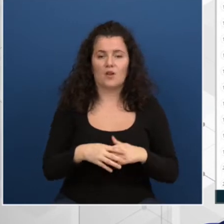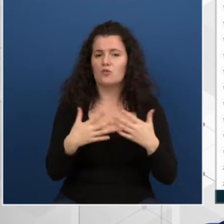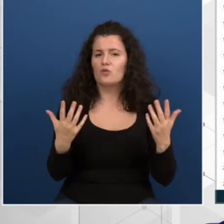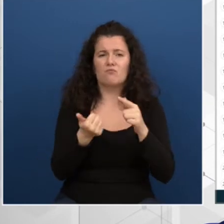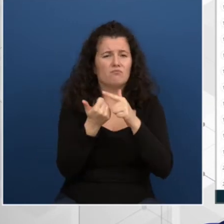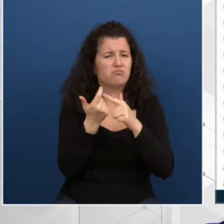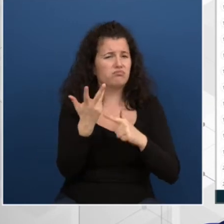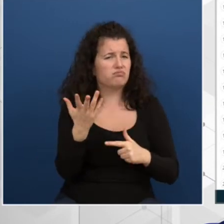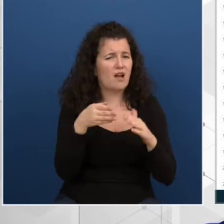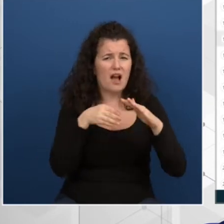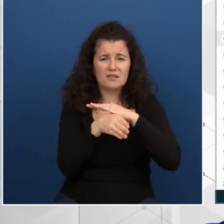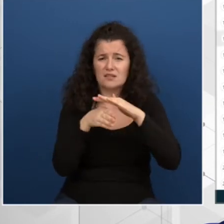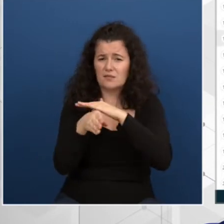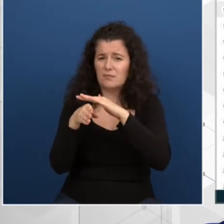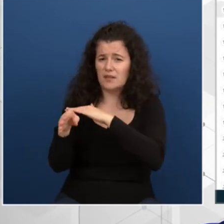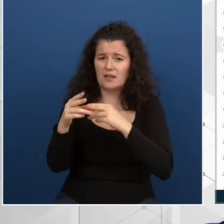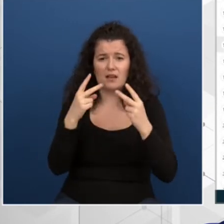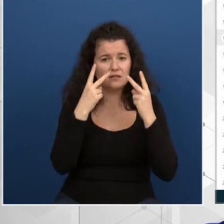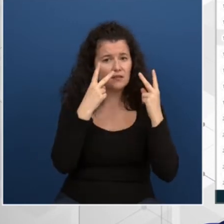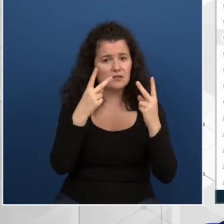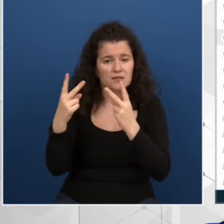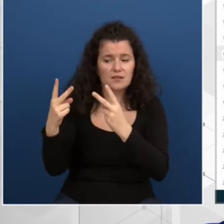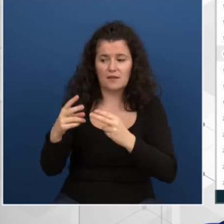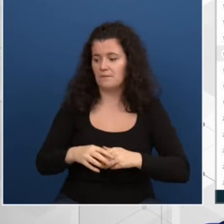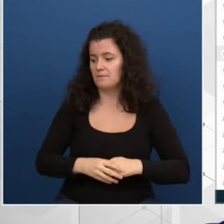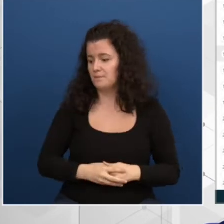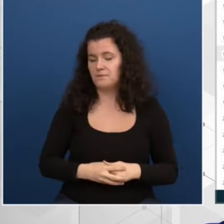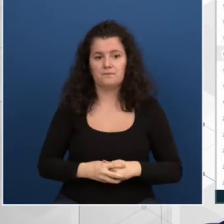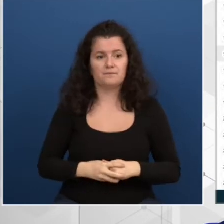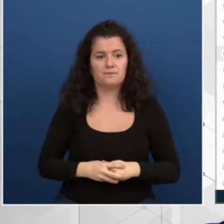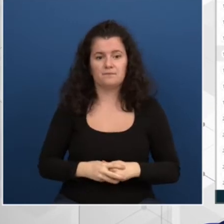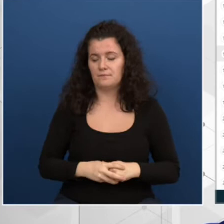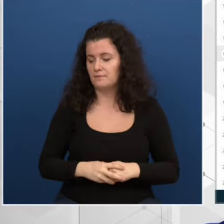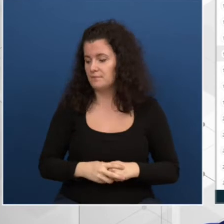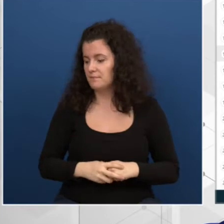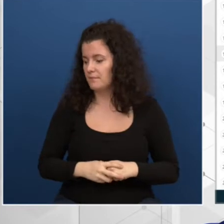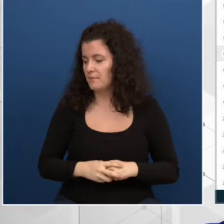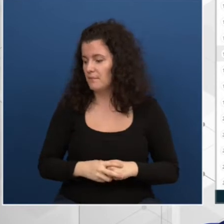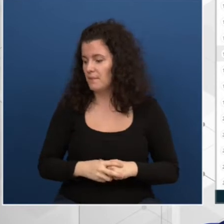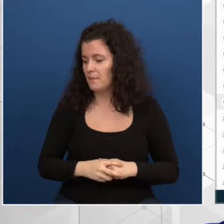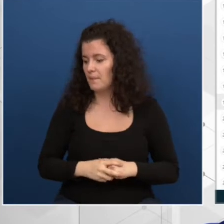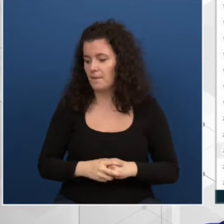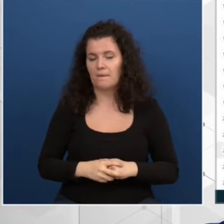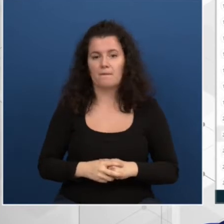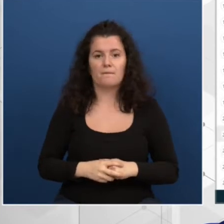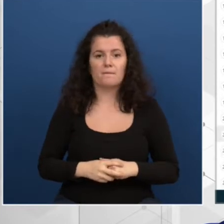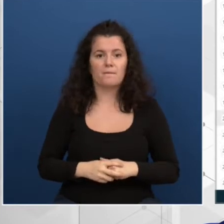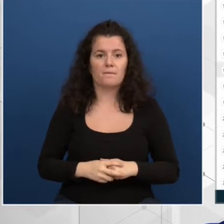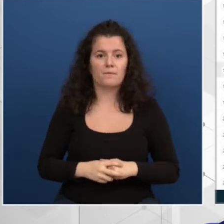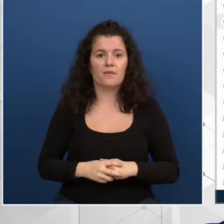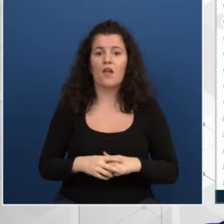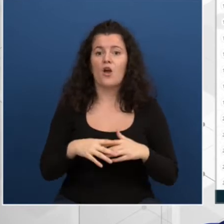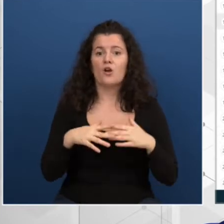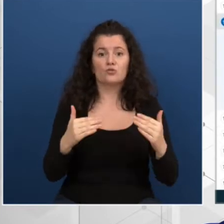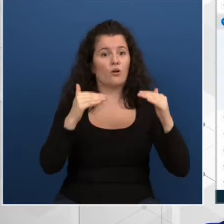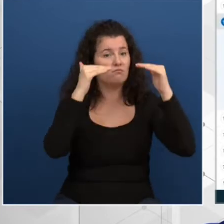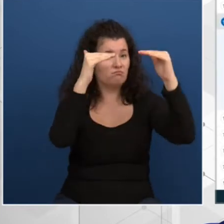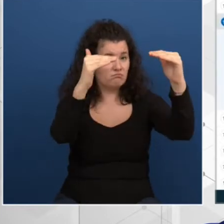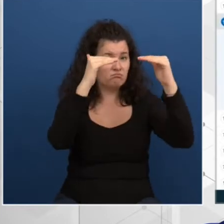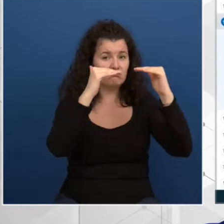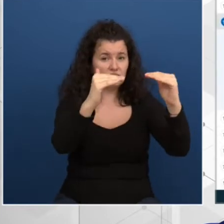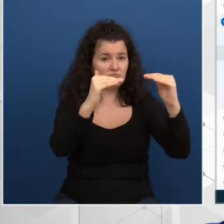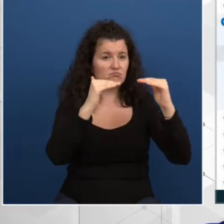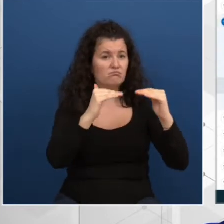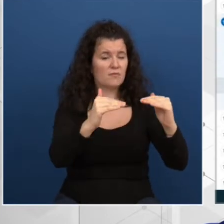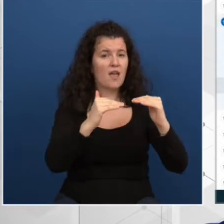accessibility standards. And so each flow in this assessments view provides even more information than is available